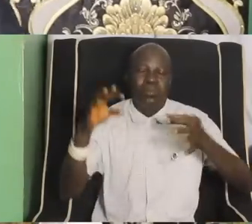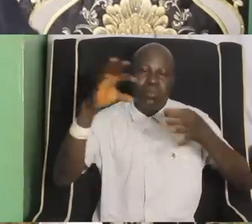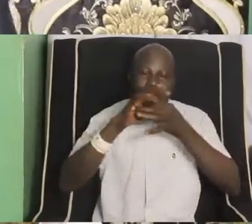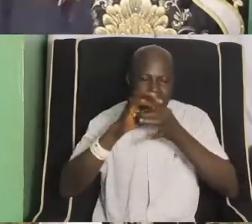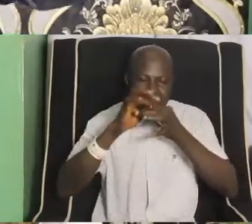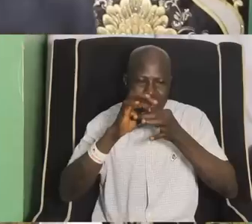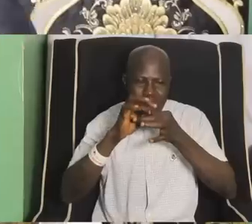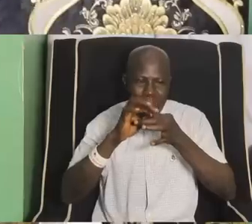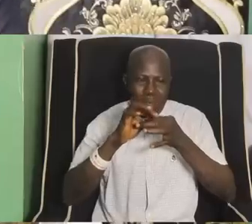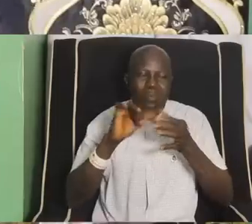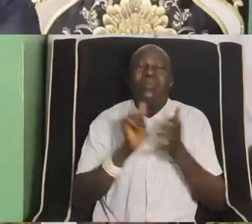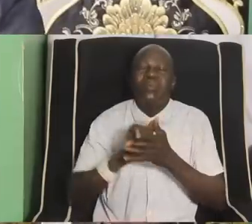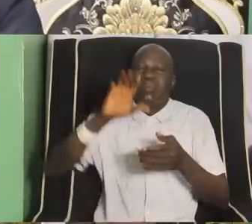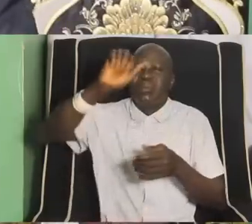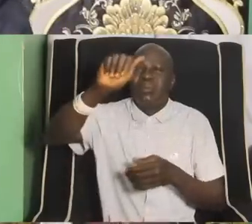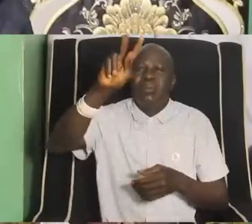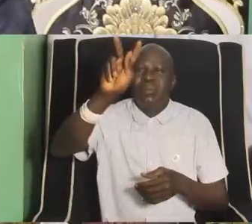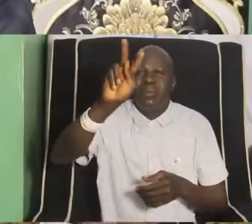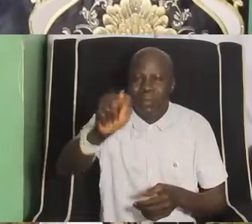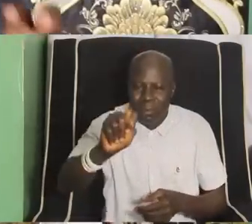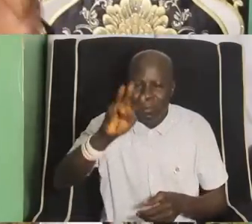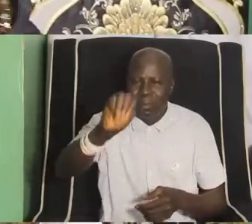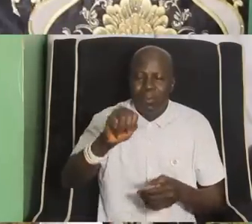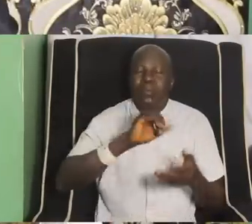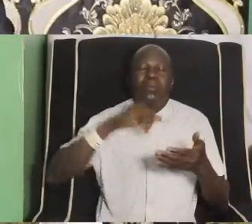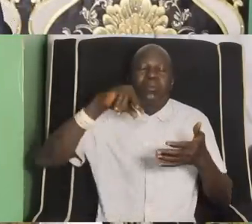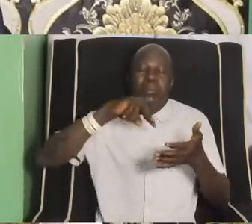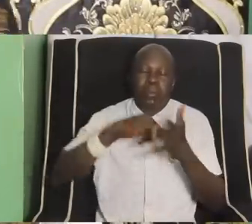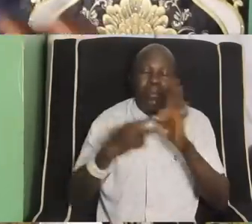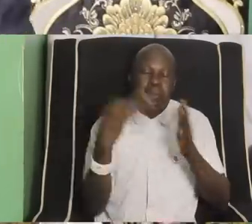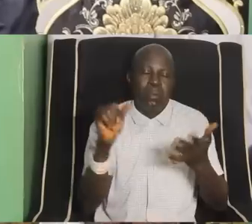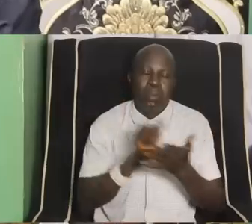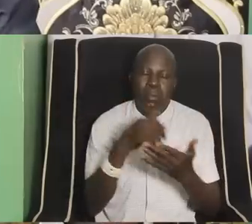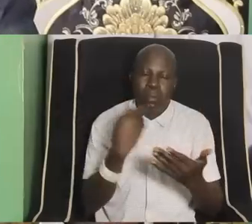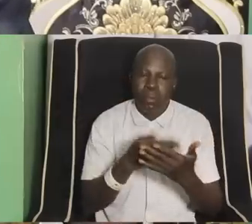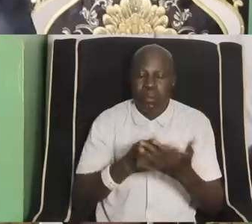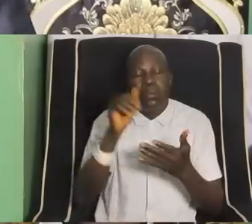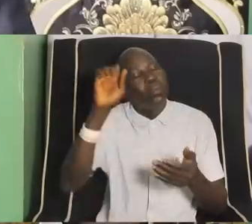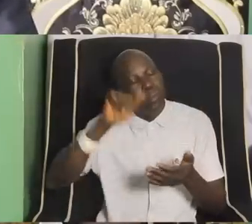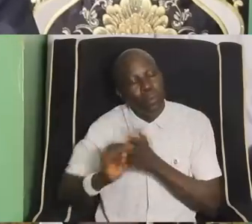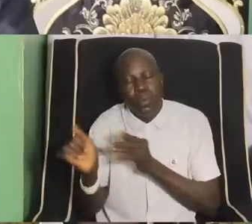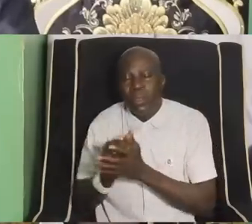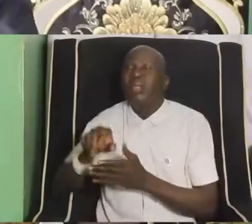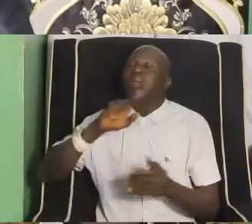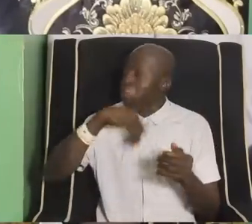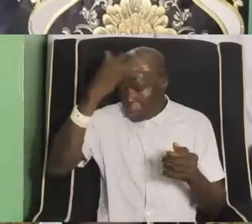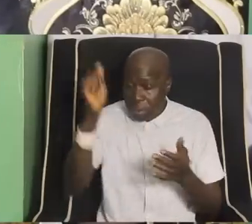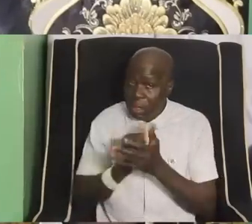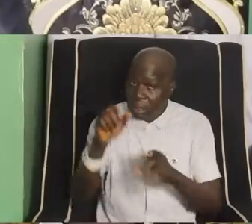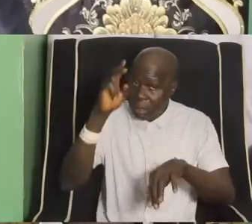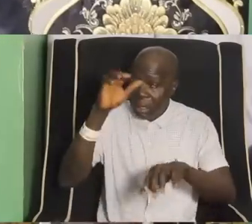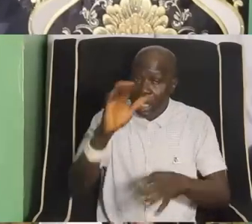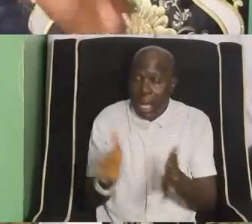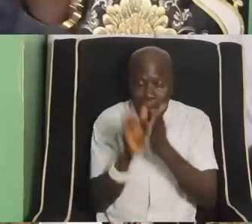much you only know who ATM means you will need money. I want 100%. I genuinely pay. Say 100,000 what you know they